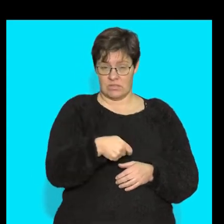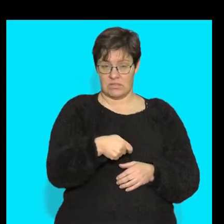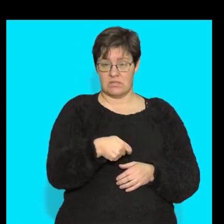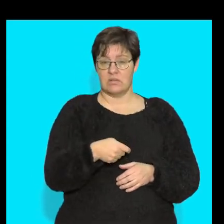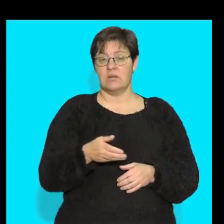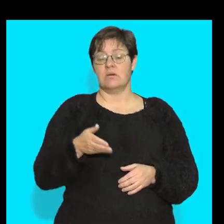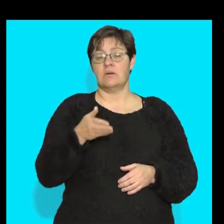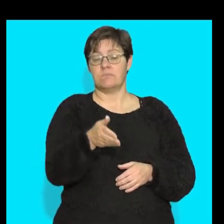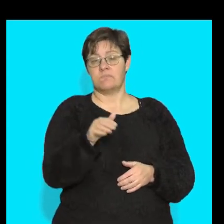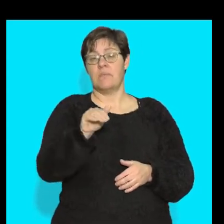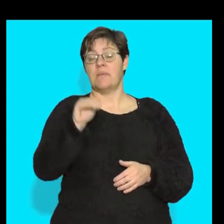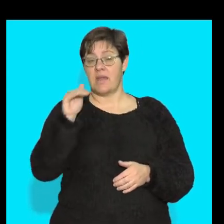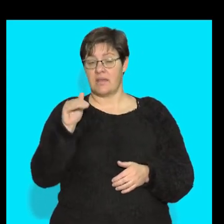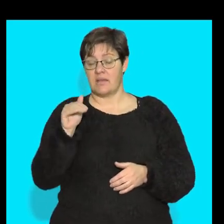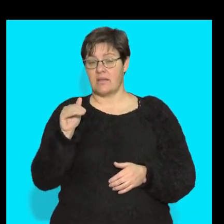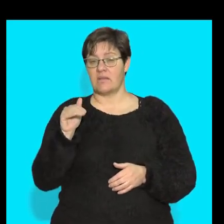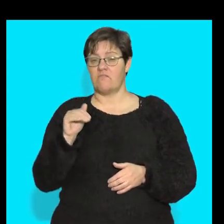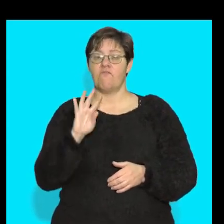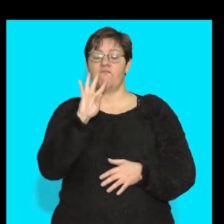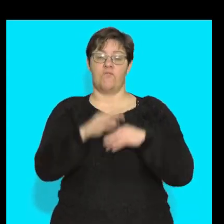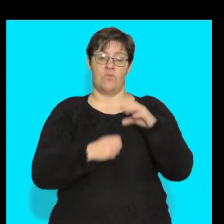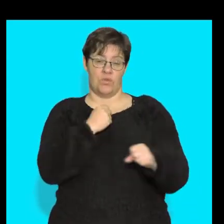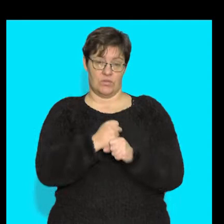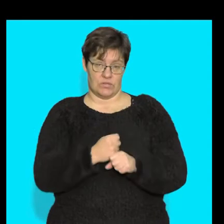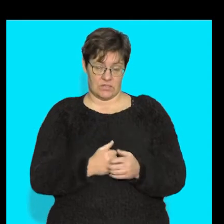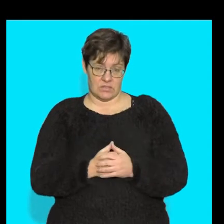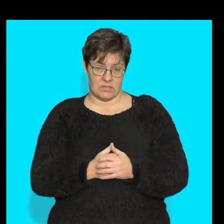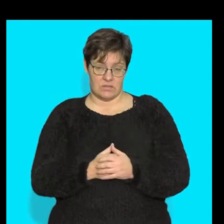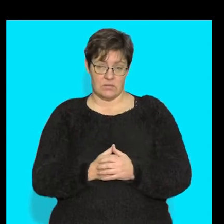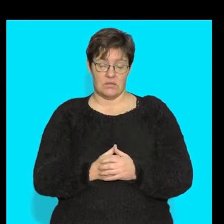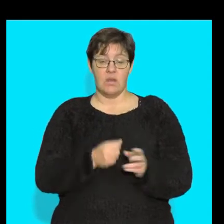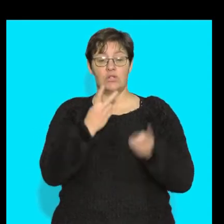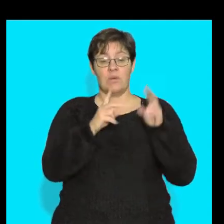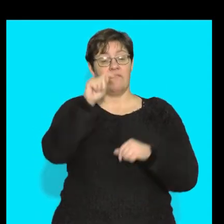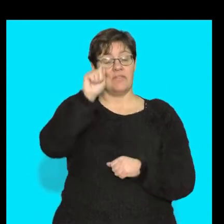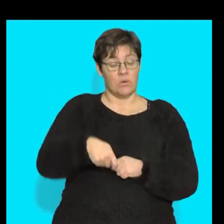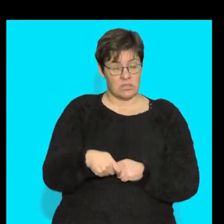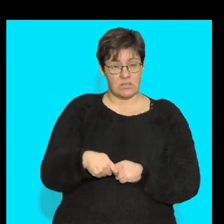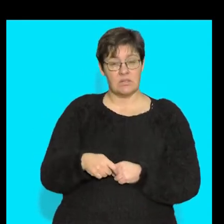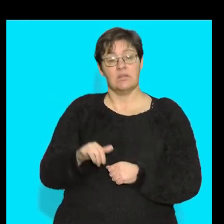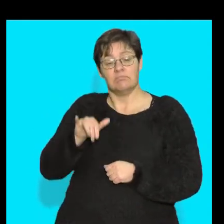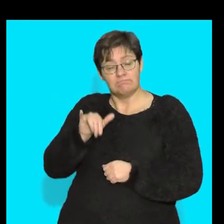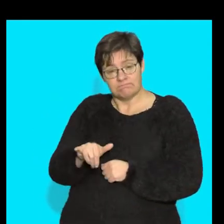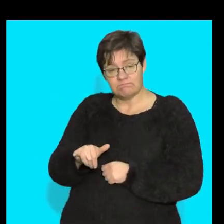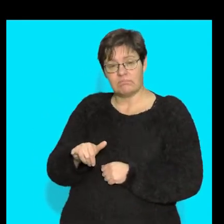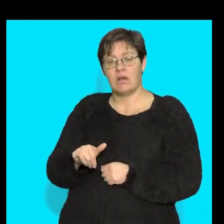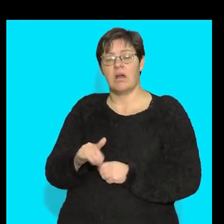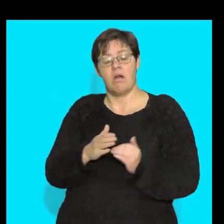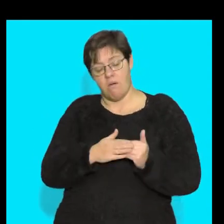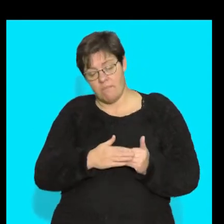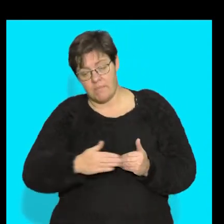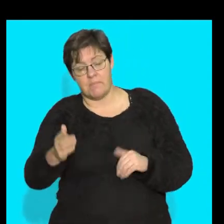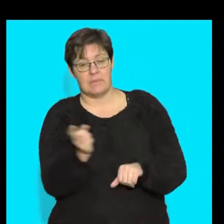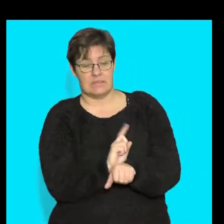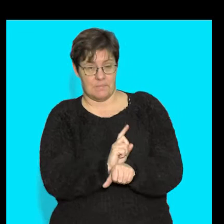the bank for the 4 years, right? The 12,000 remains in the bank for the whole duration.